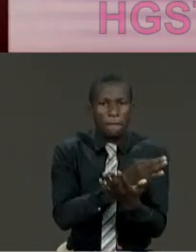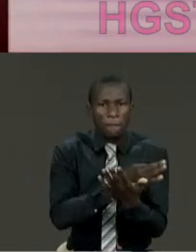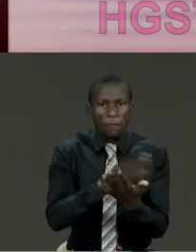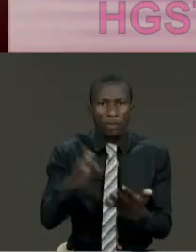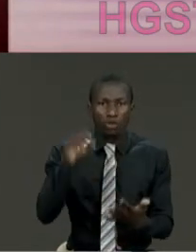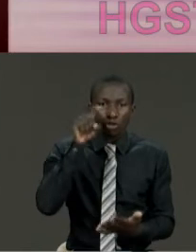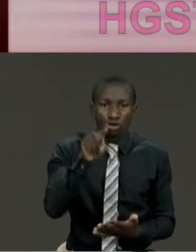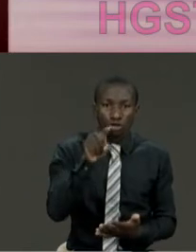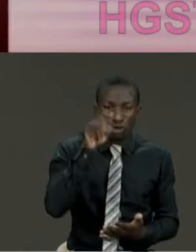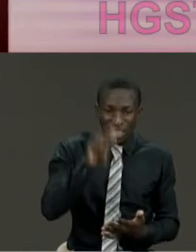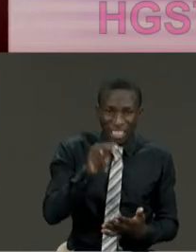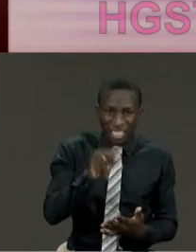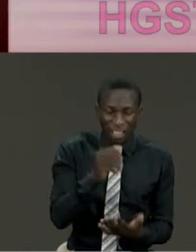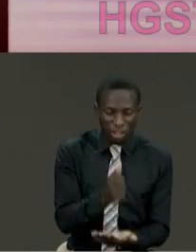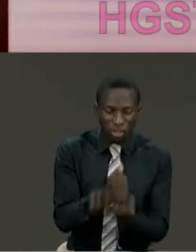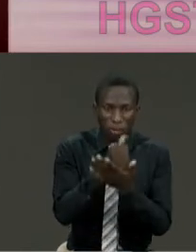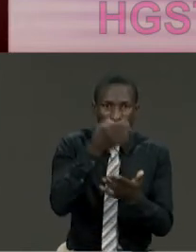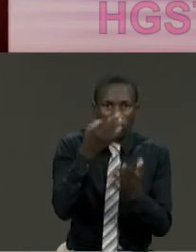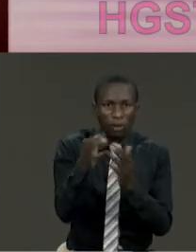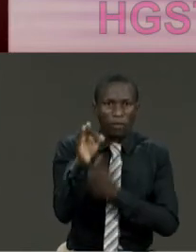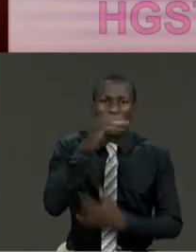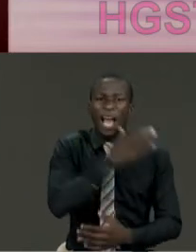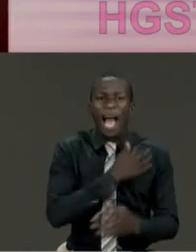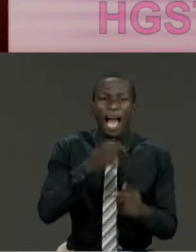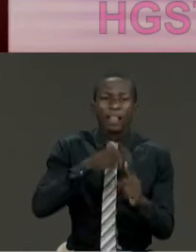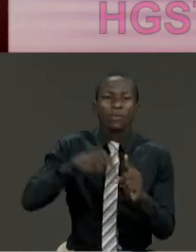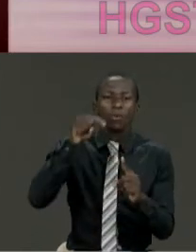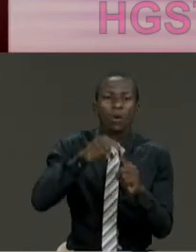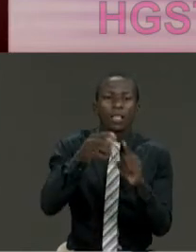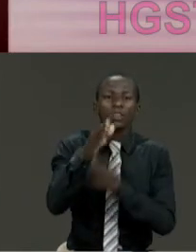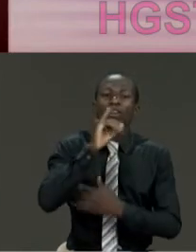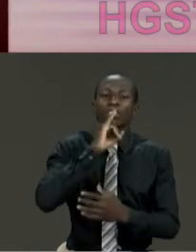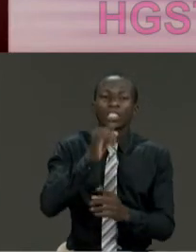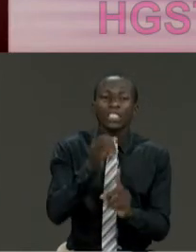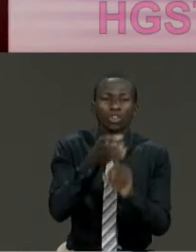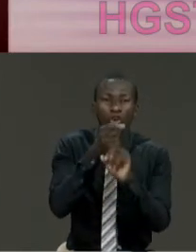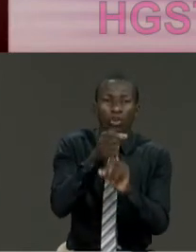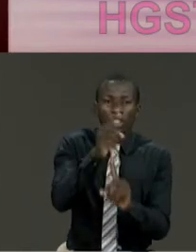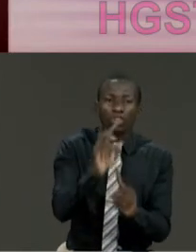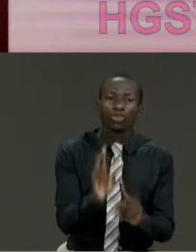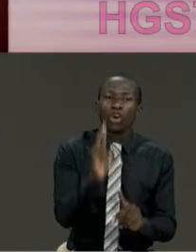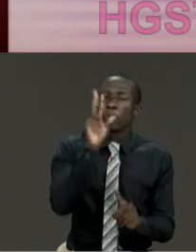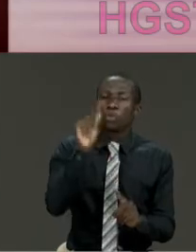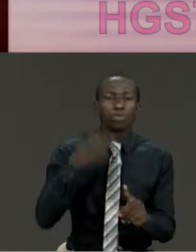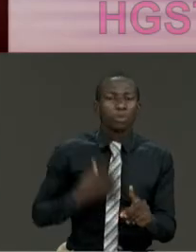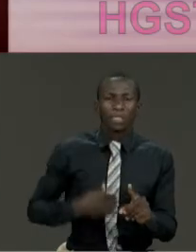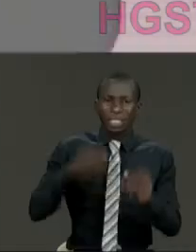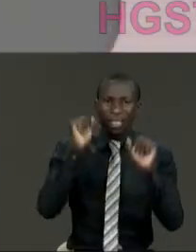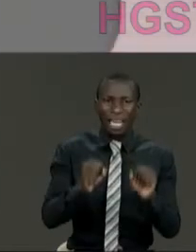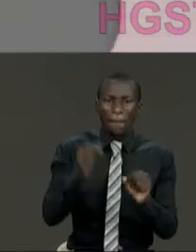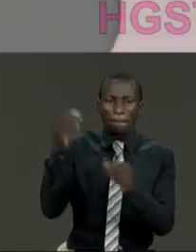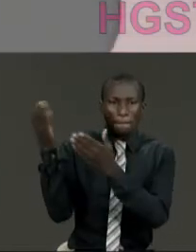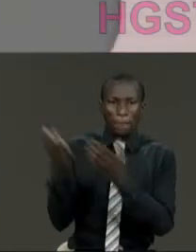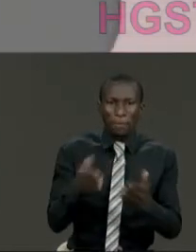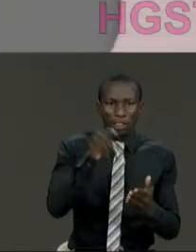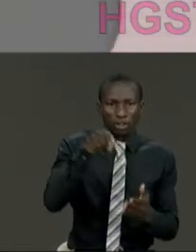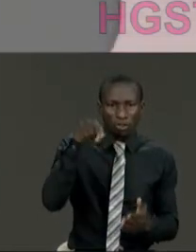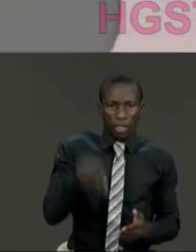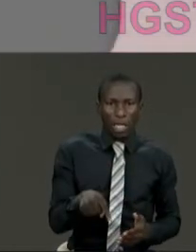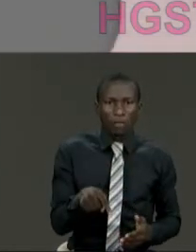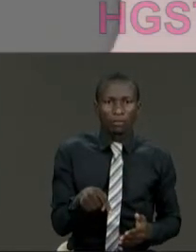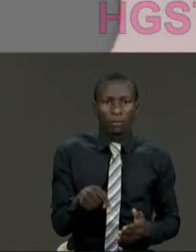God. And when God is holding you up, nobody can bring you down. So,